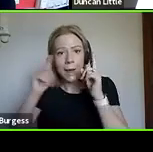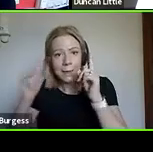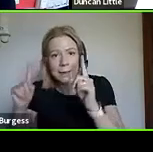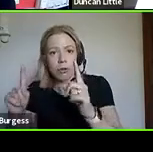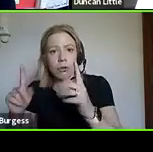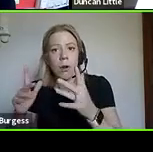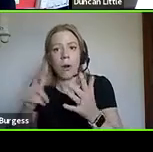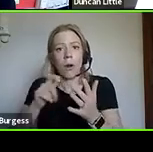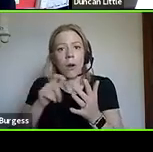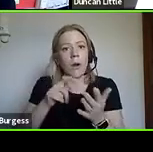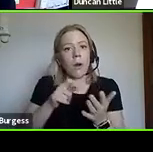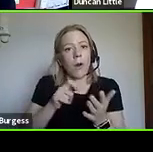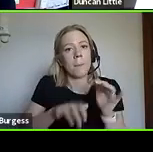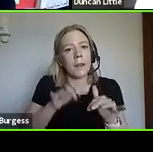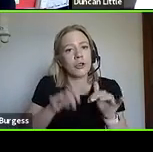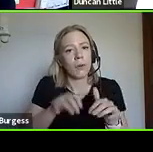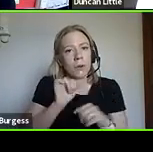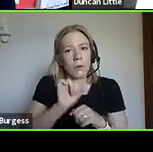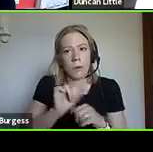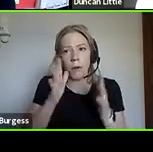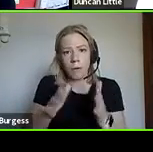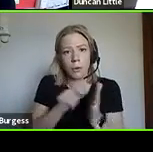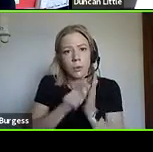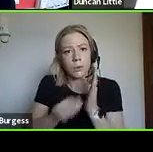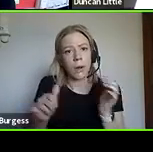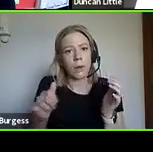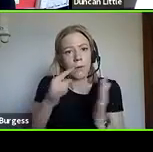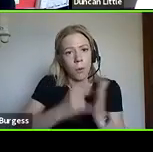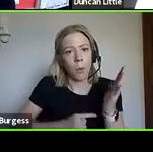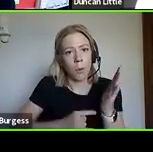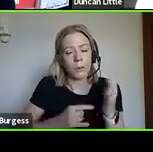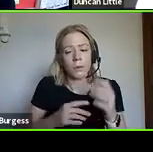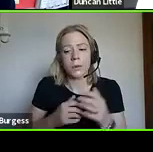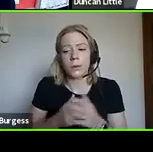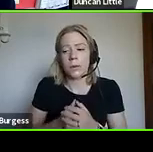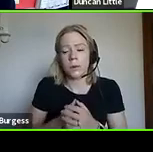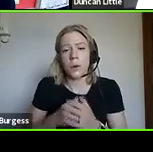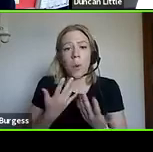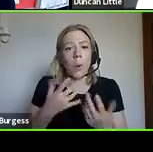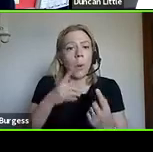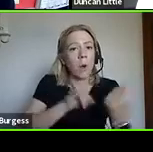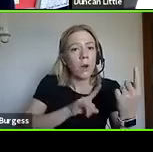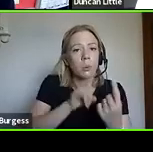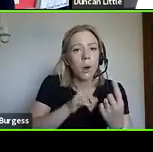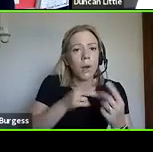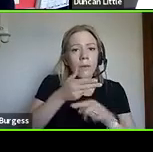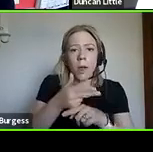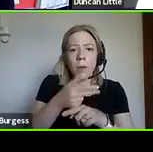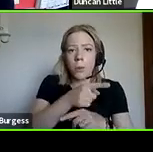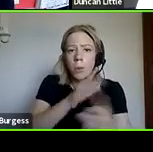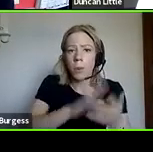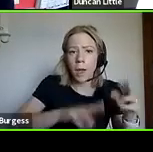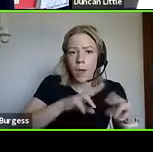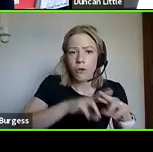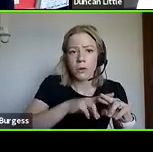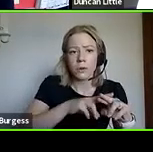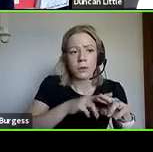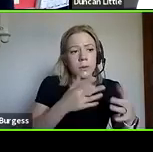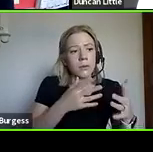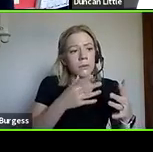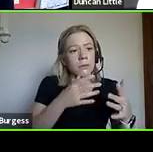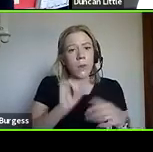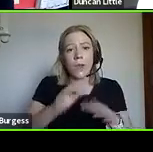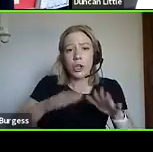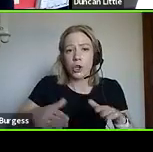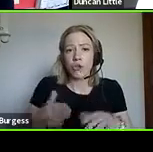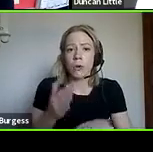the children that are in the school. When we do one-to-one filmings with parents and their children at home,